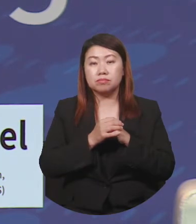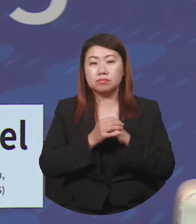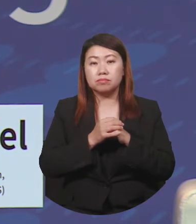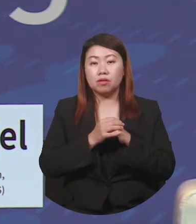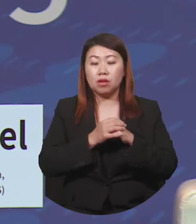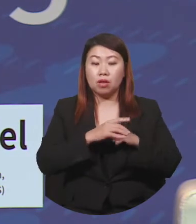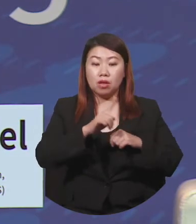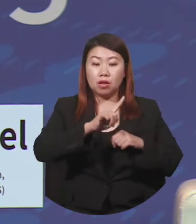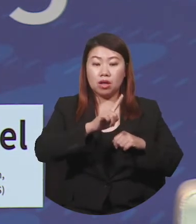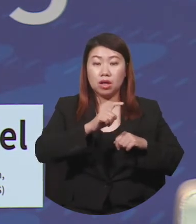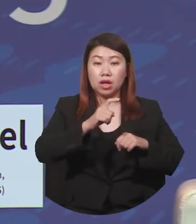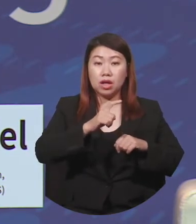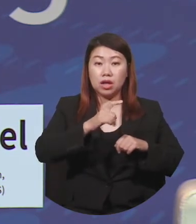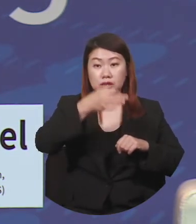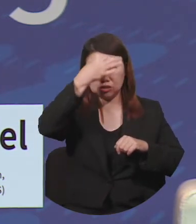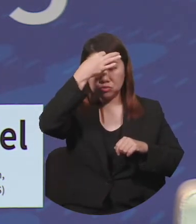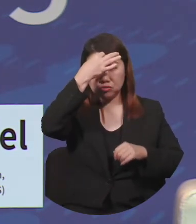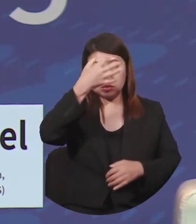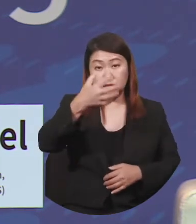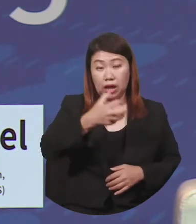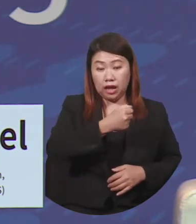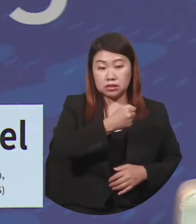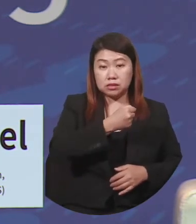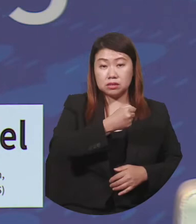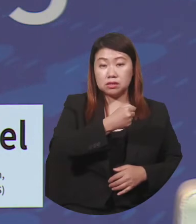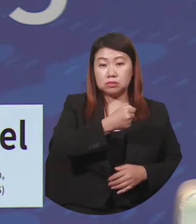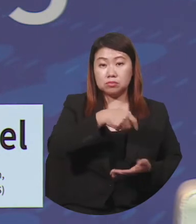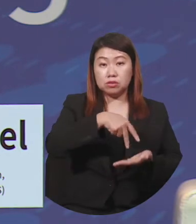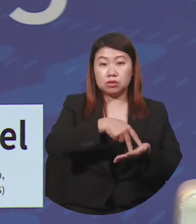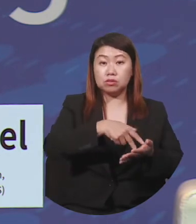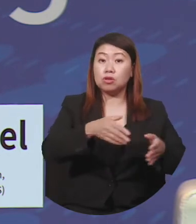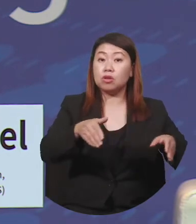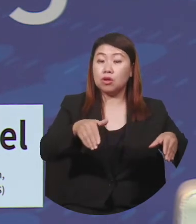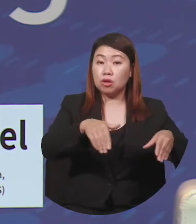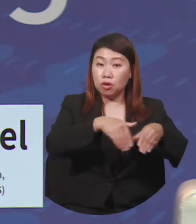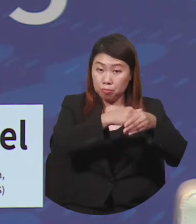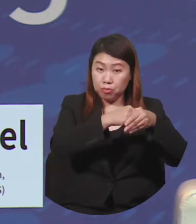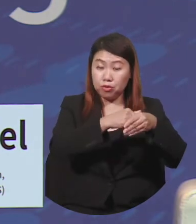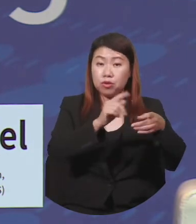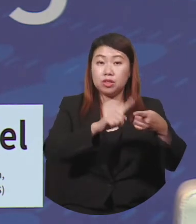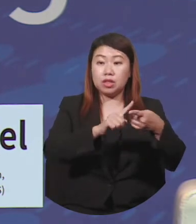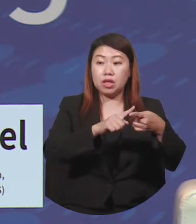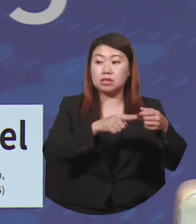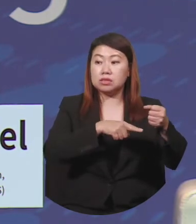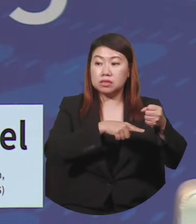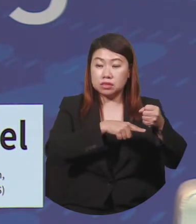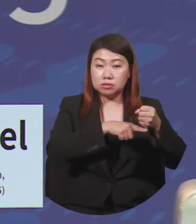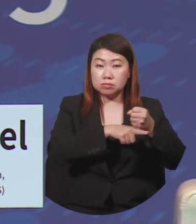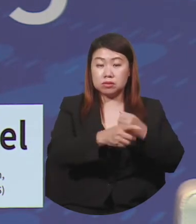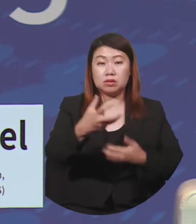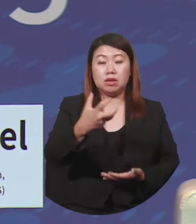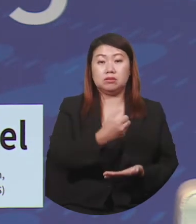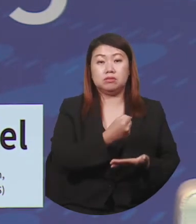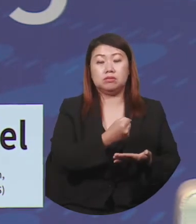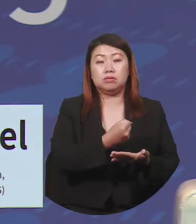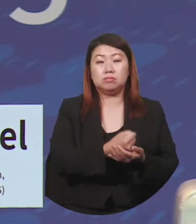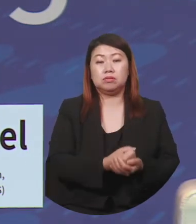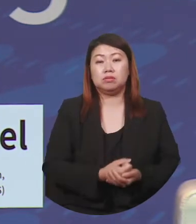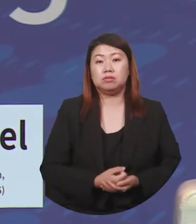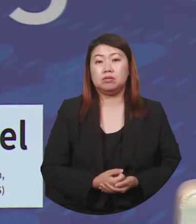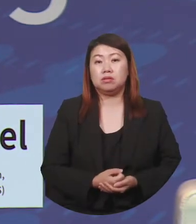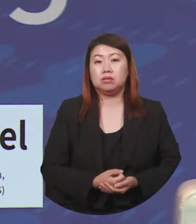of geostrategic context during the times of the Cold War. In many ways, that was not always supportive for